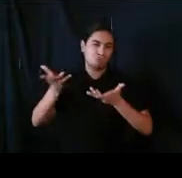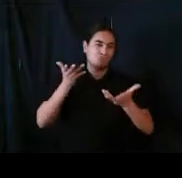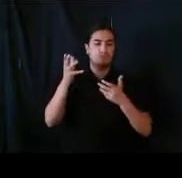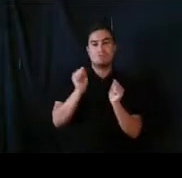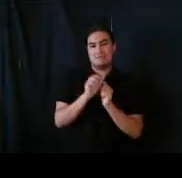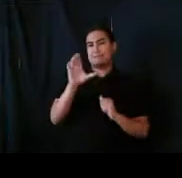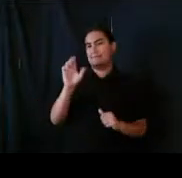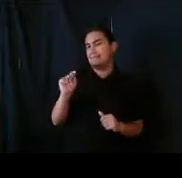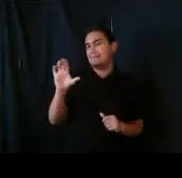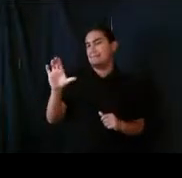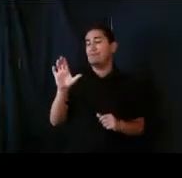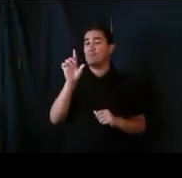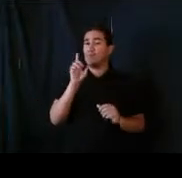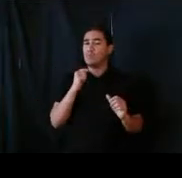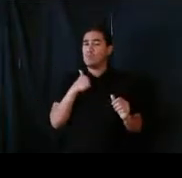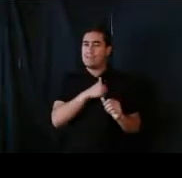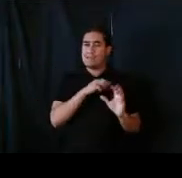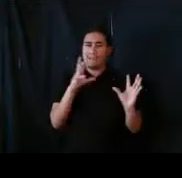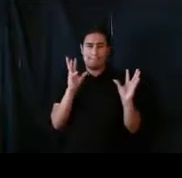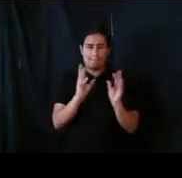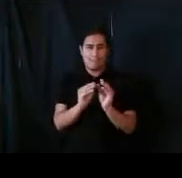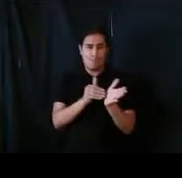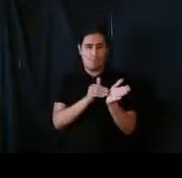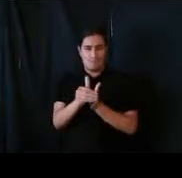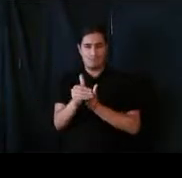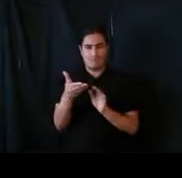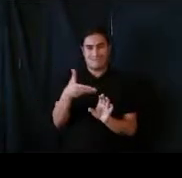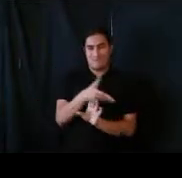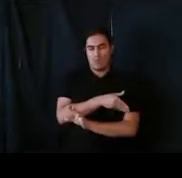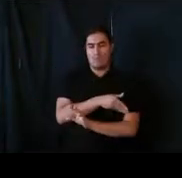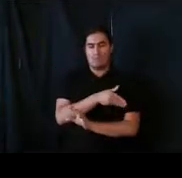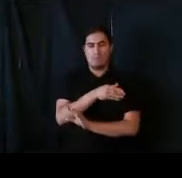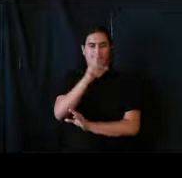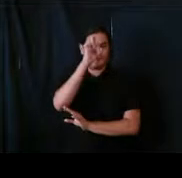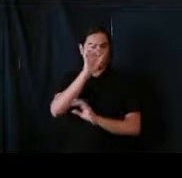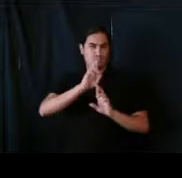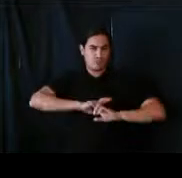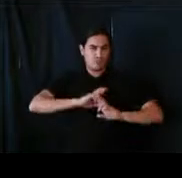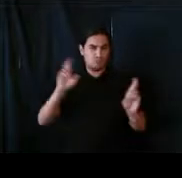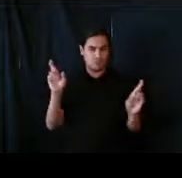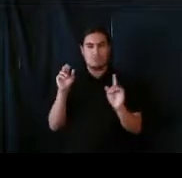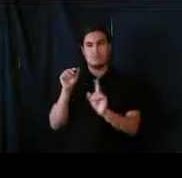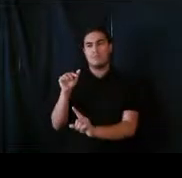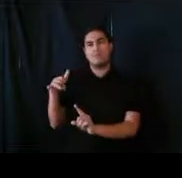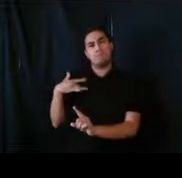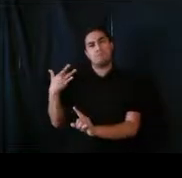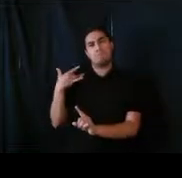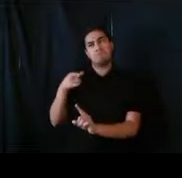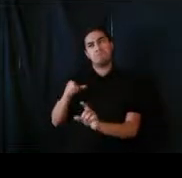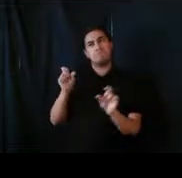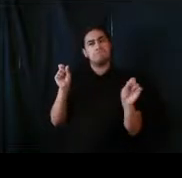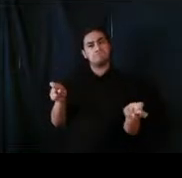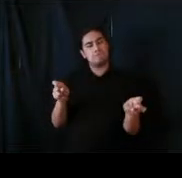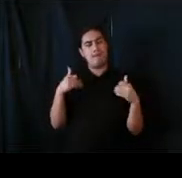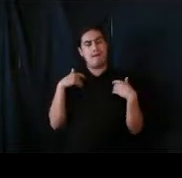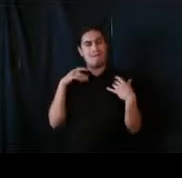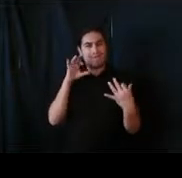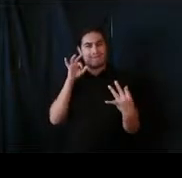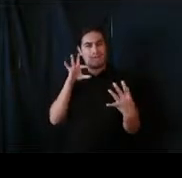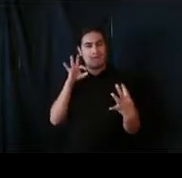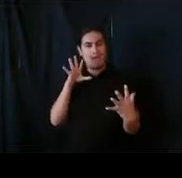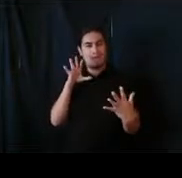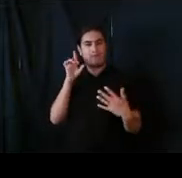several times in preparation um and uh we felt that we could really provide feedback on